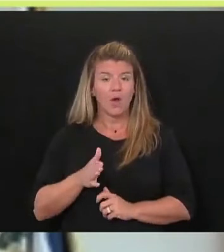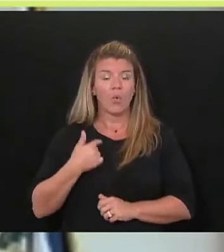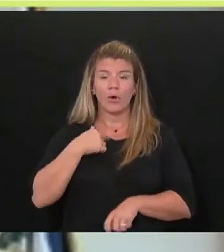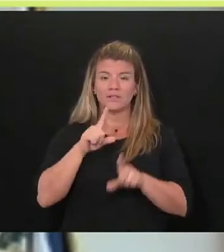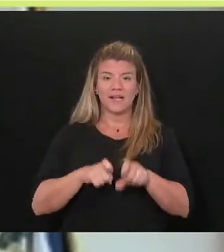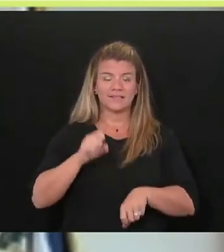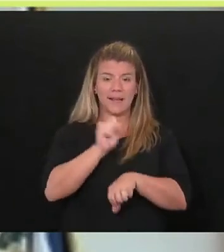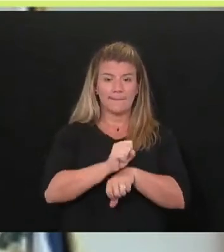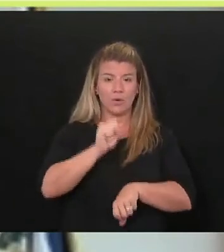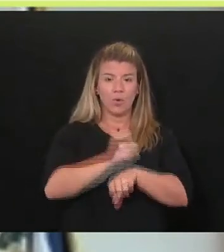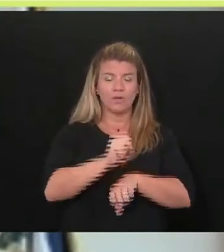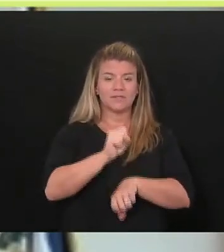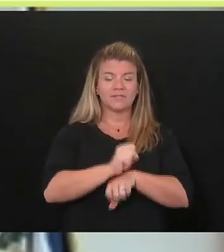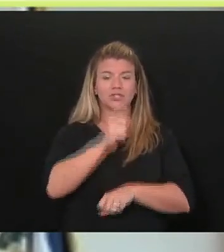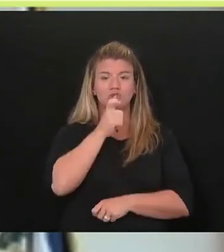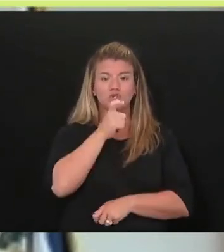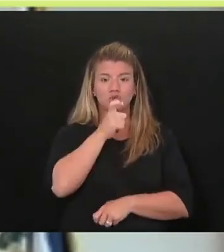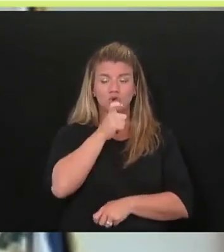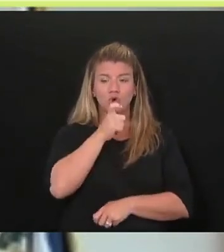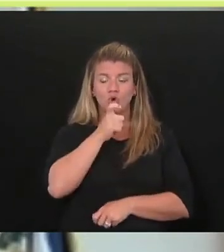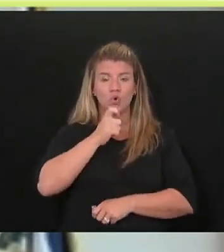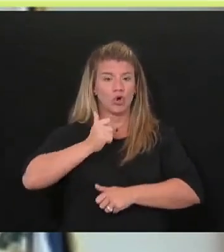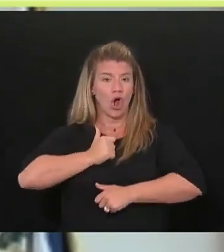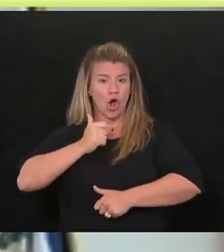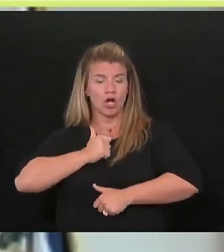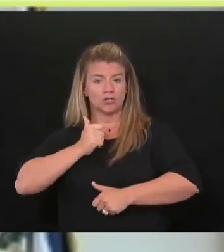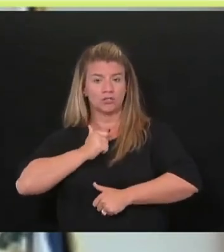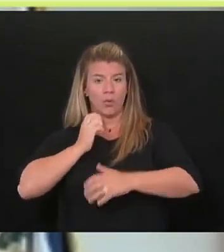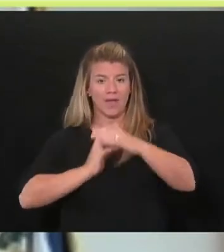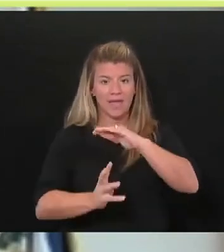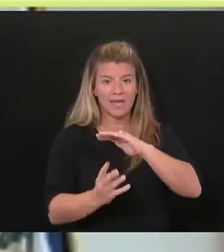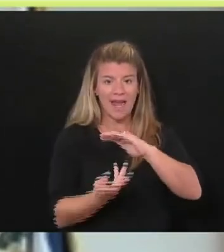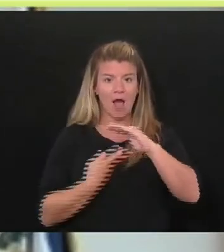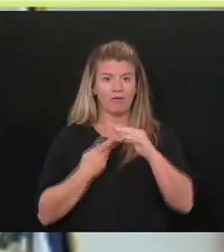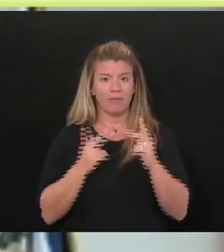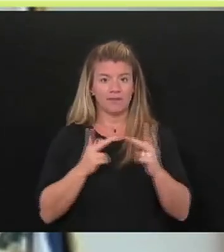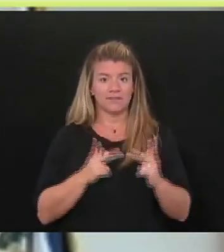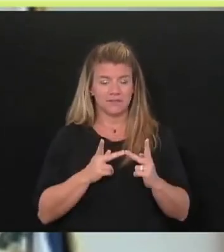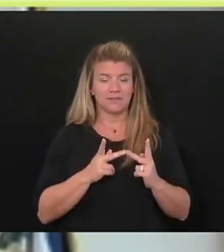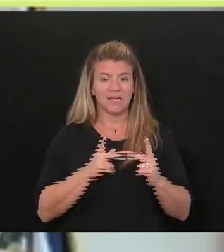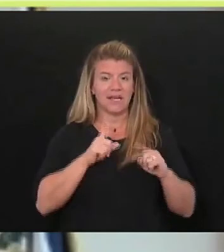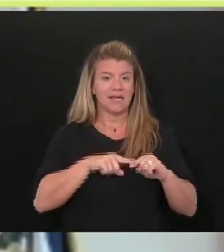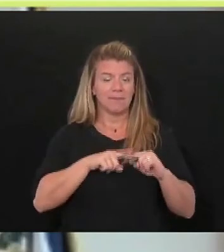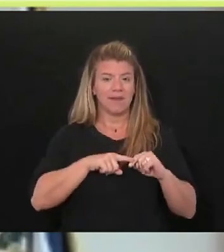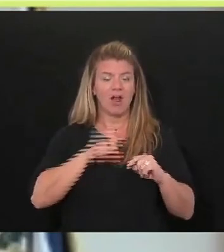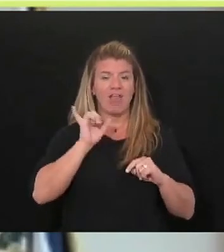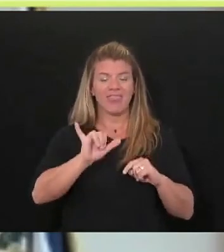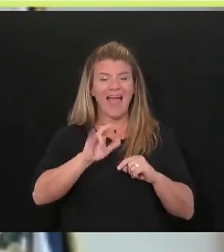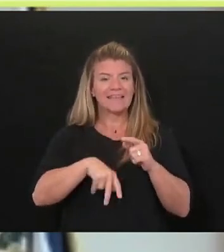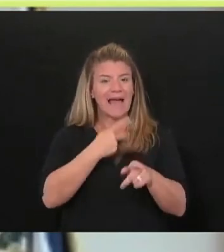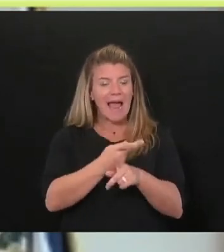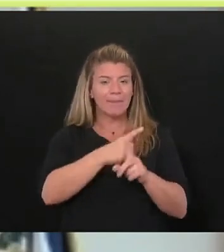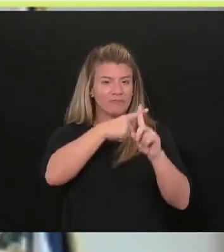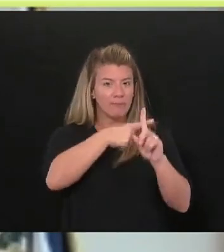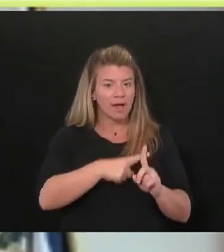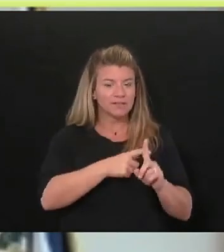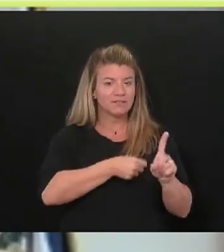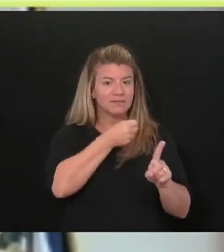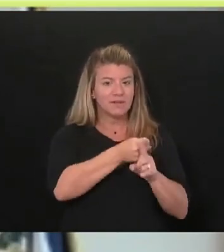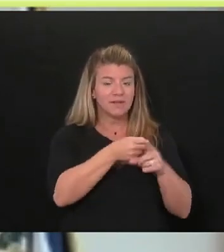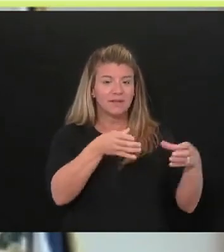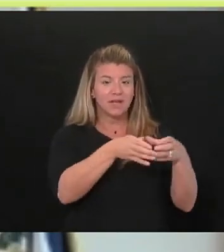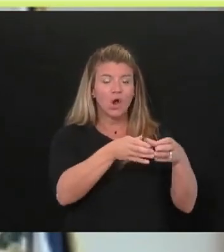employees who go, the guards who go in and out of the facility. Depending upon the outbreak, we test the